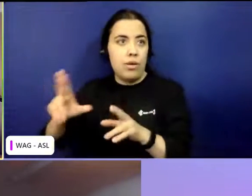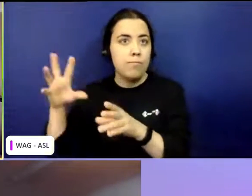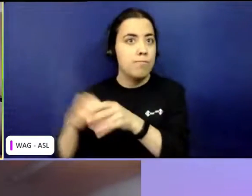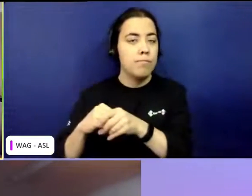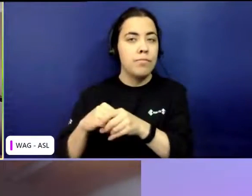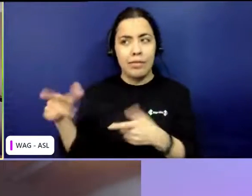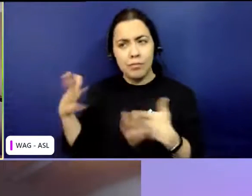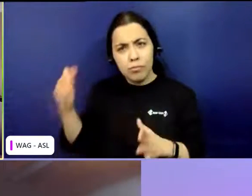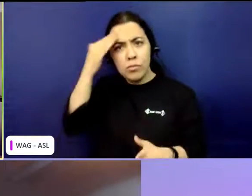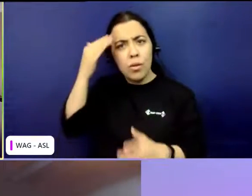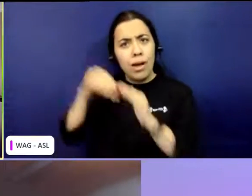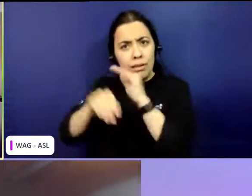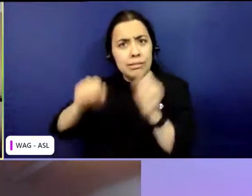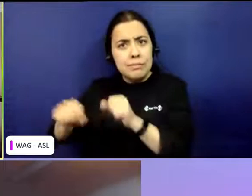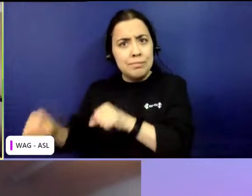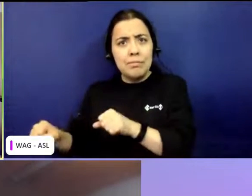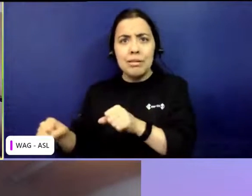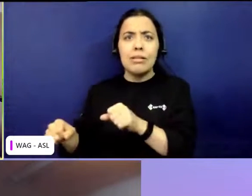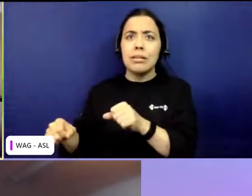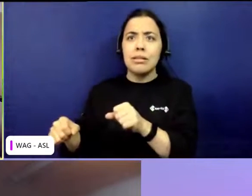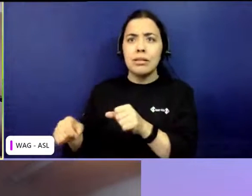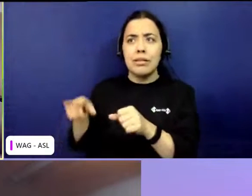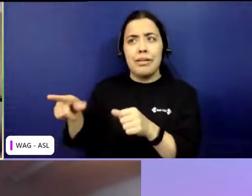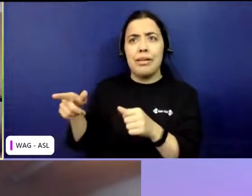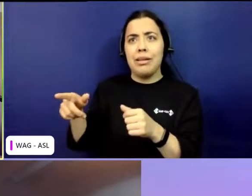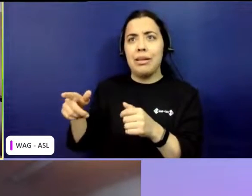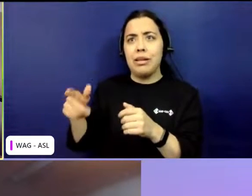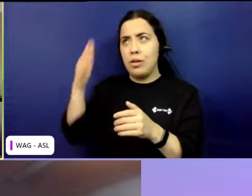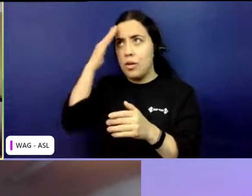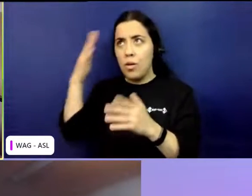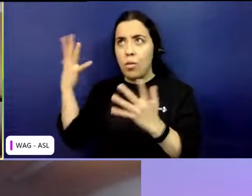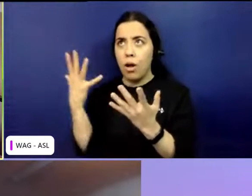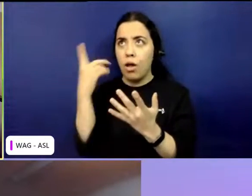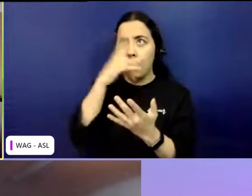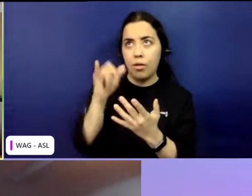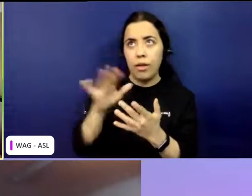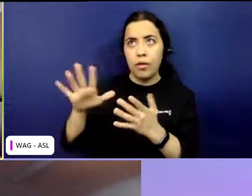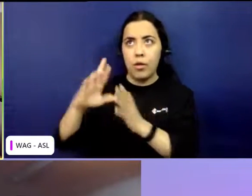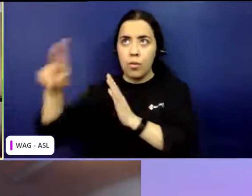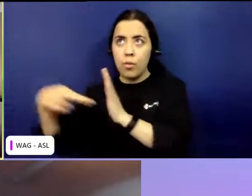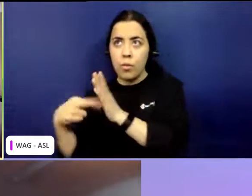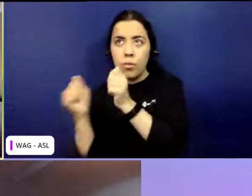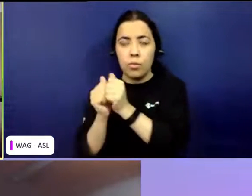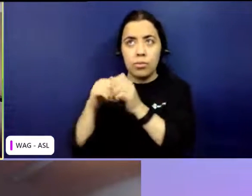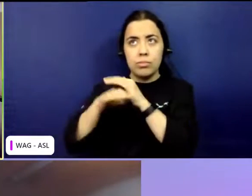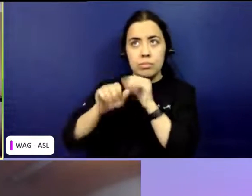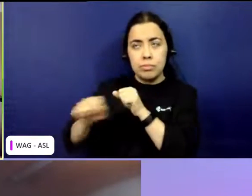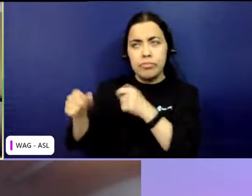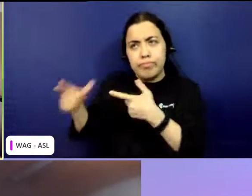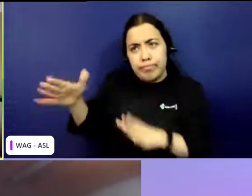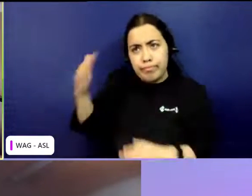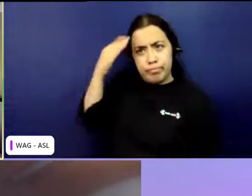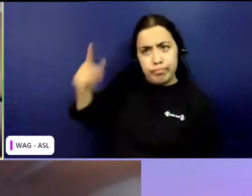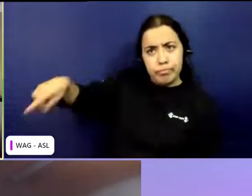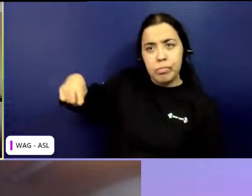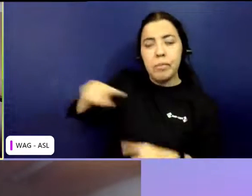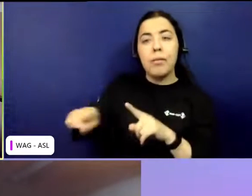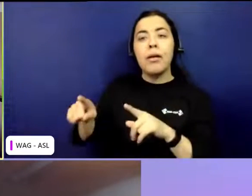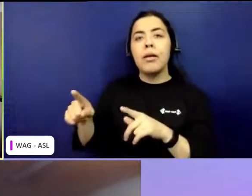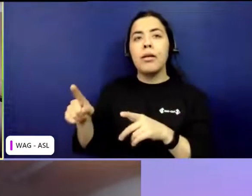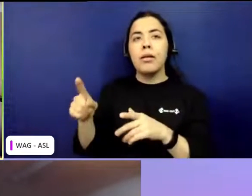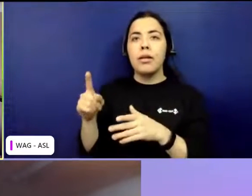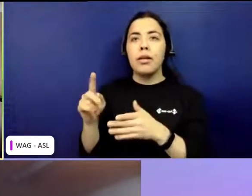are aware of accessibility and what pertains to their role, but we have those bi-weekly,